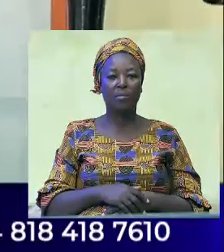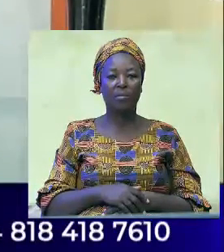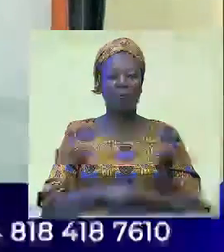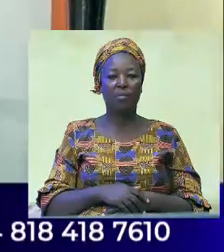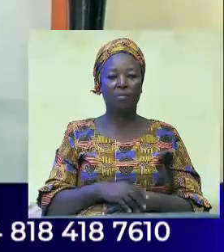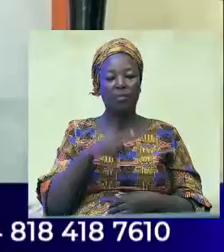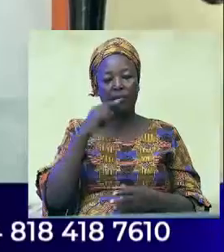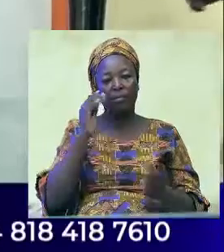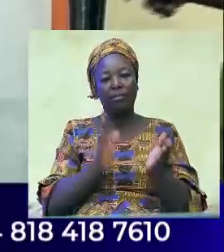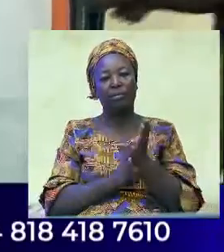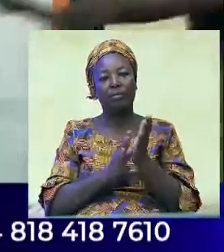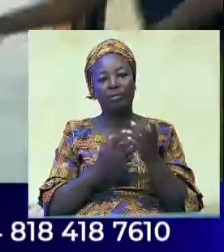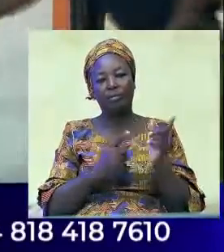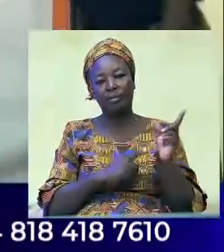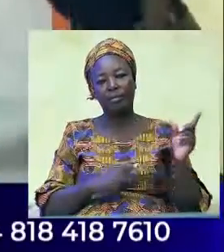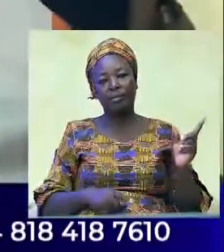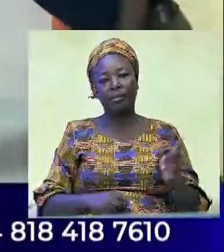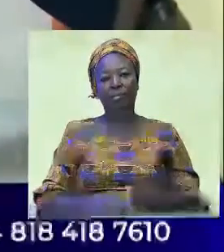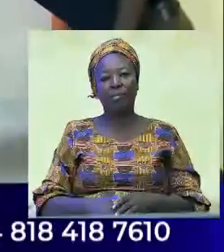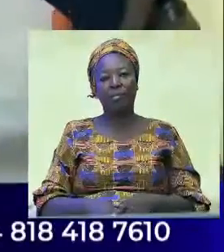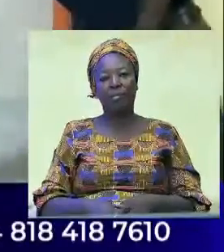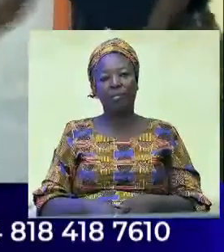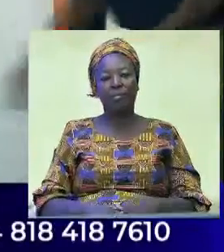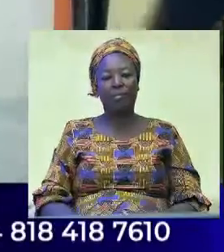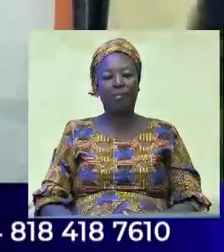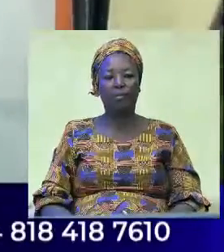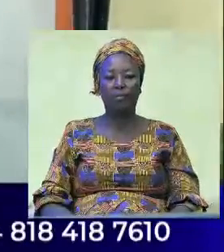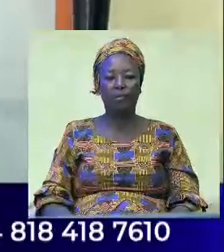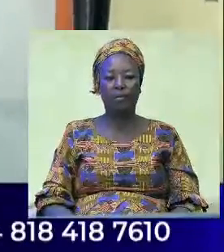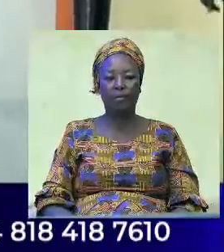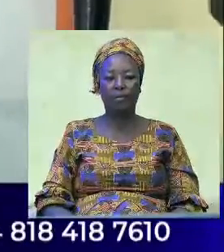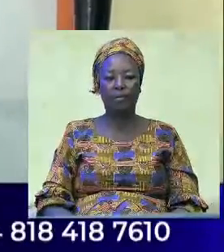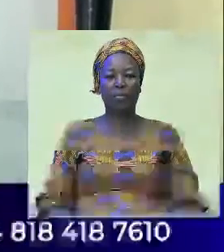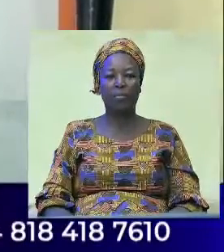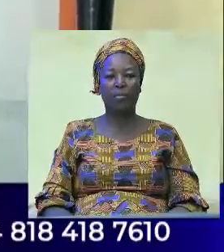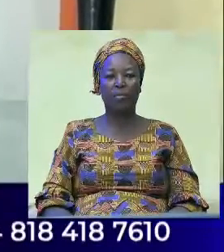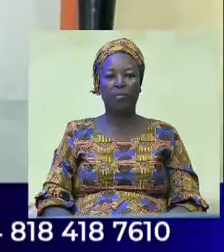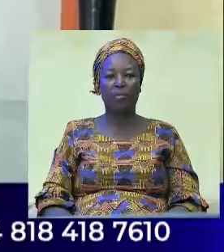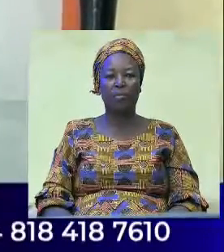Go ahead, the next testifier after him. Praise the Lord.